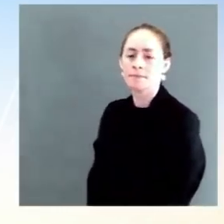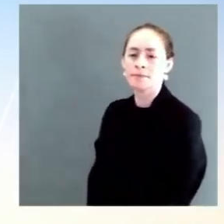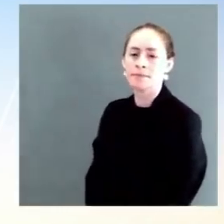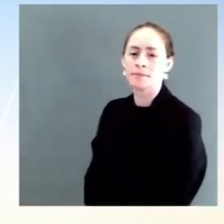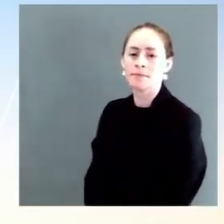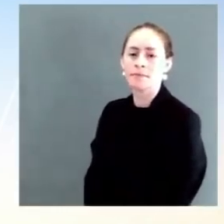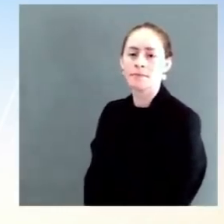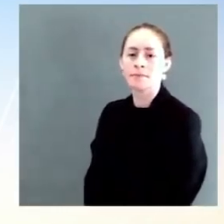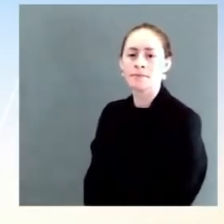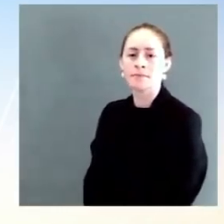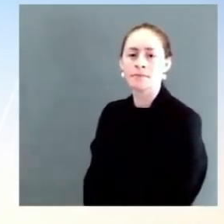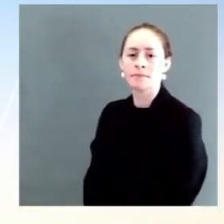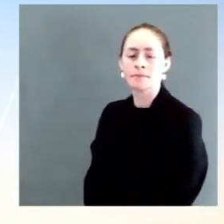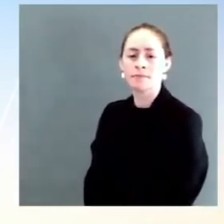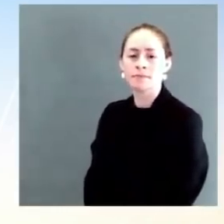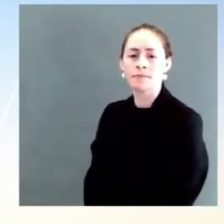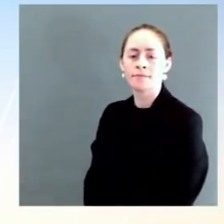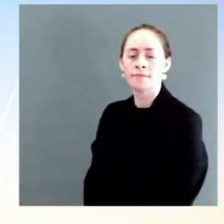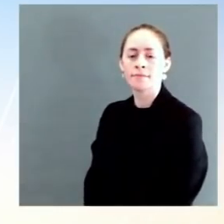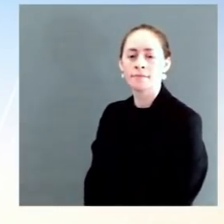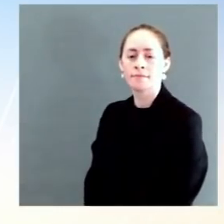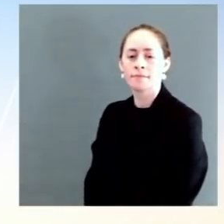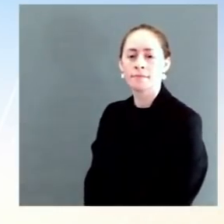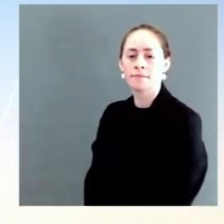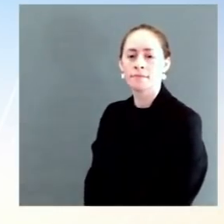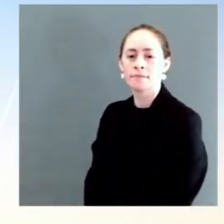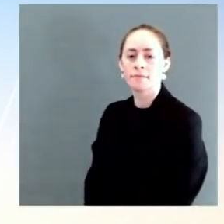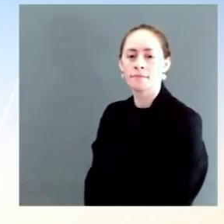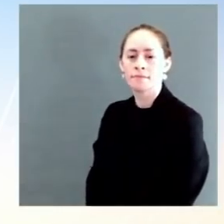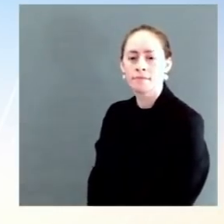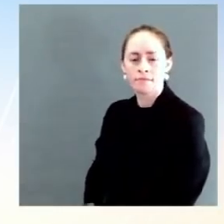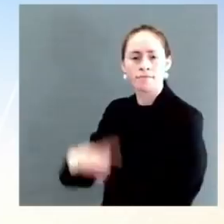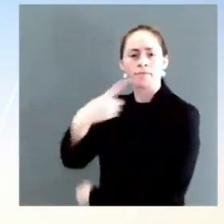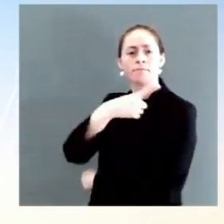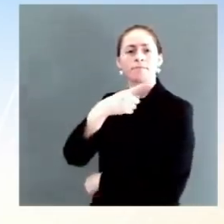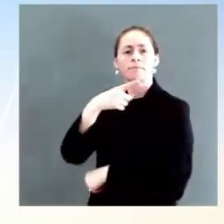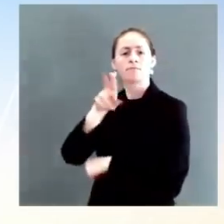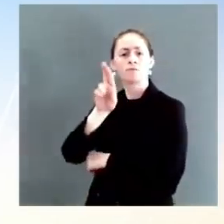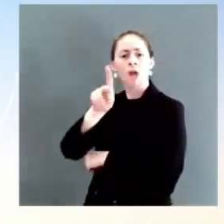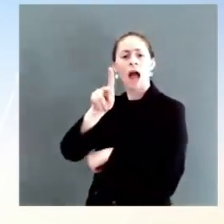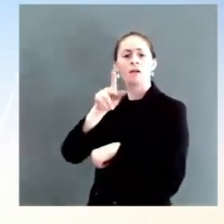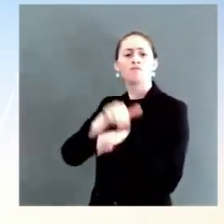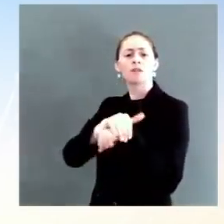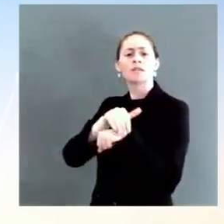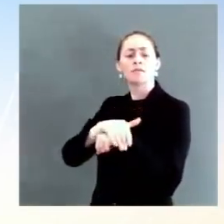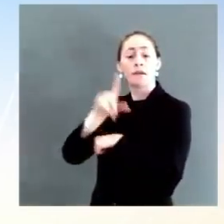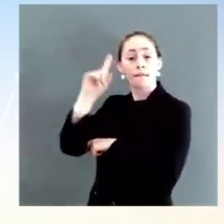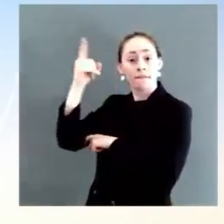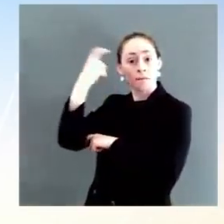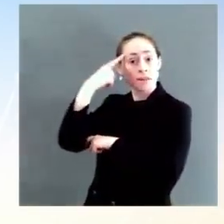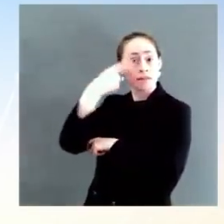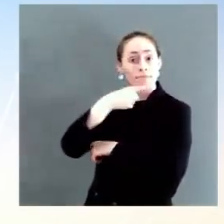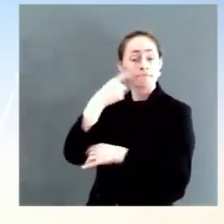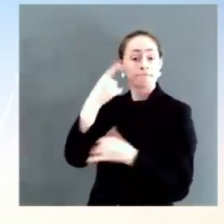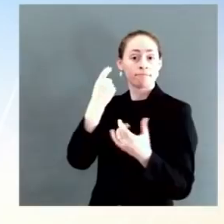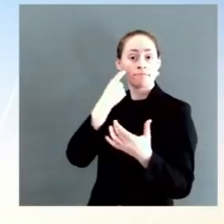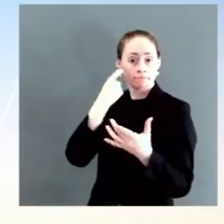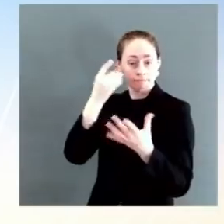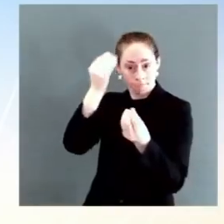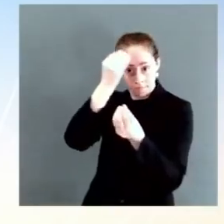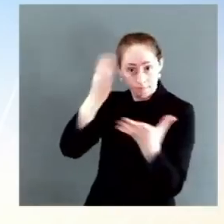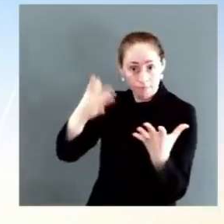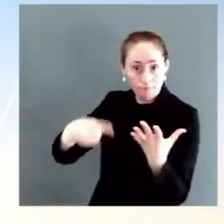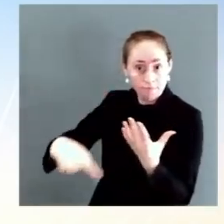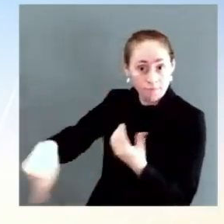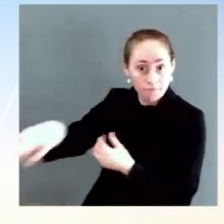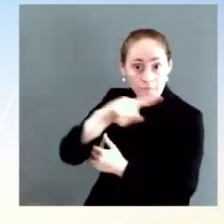for HIV to join the armed forces if they no longer have detectable cases. Is President Biden considering revising the